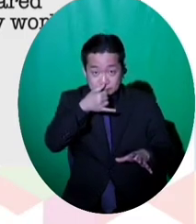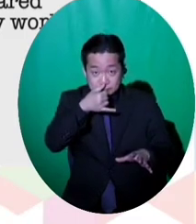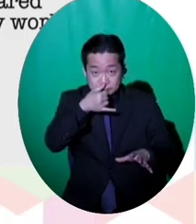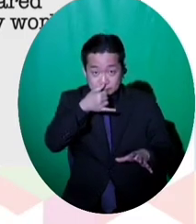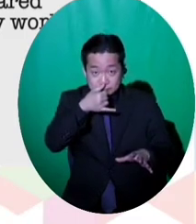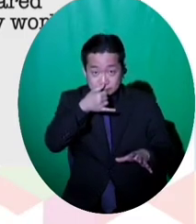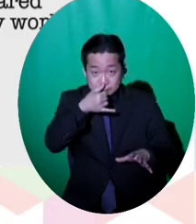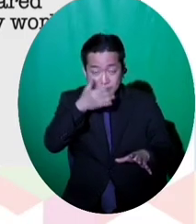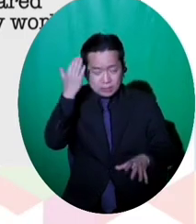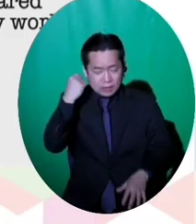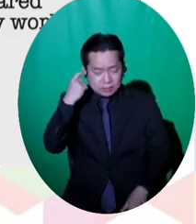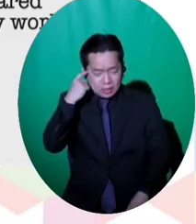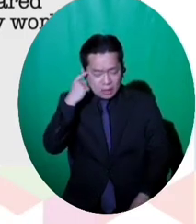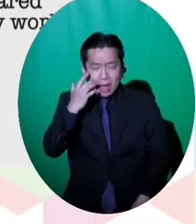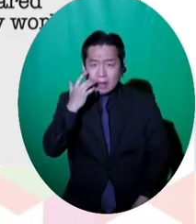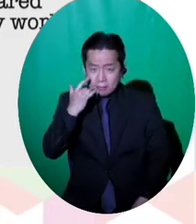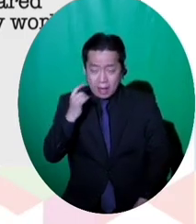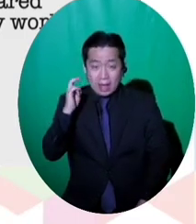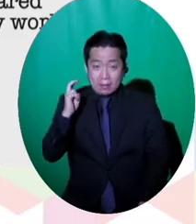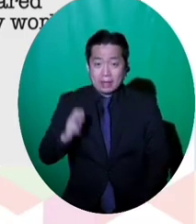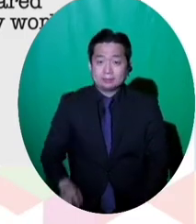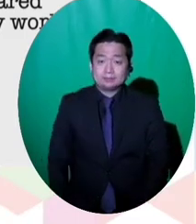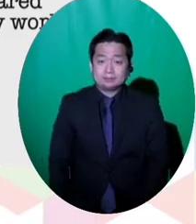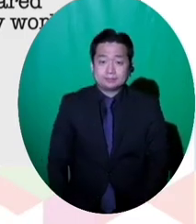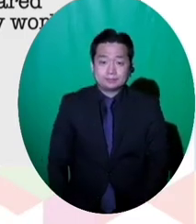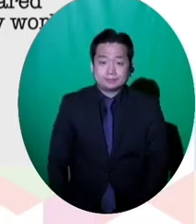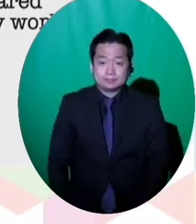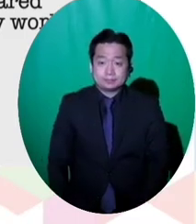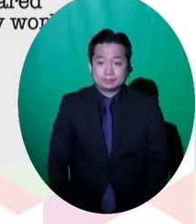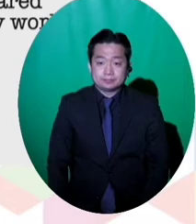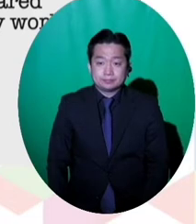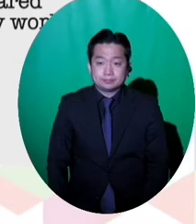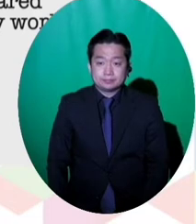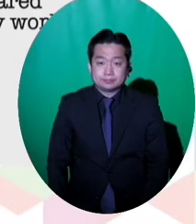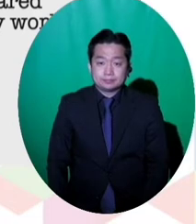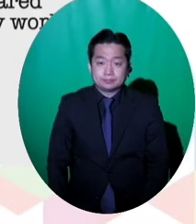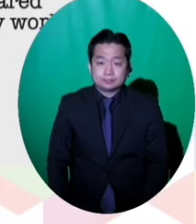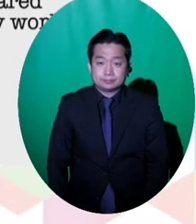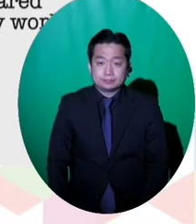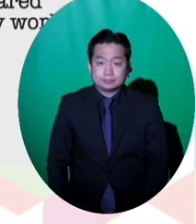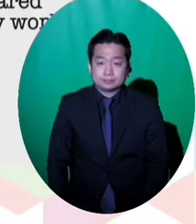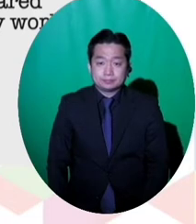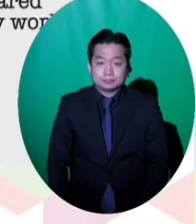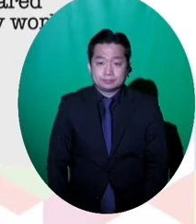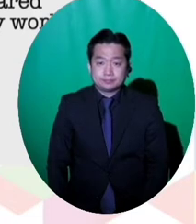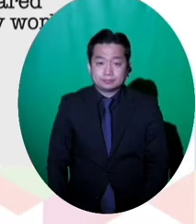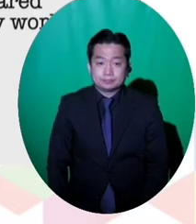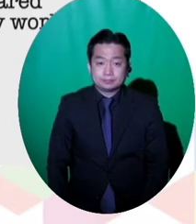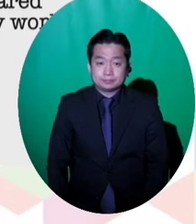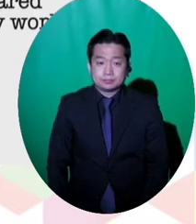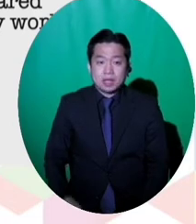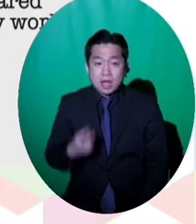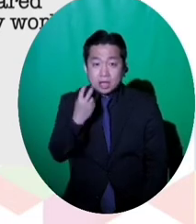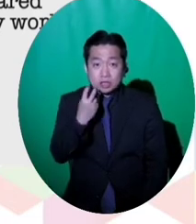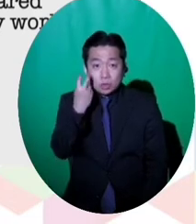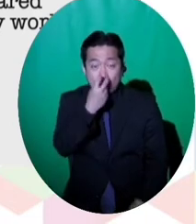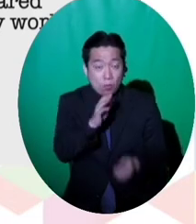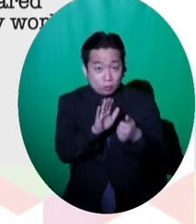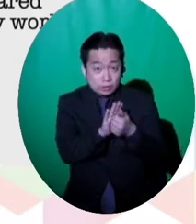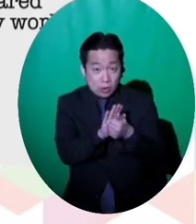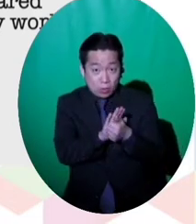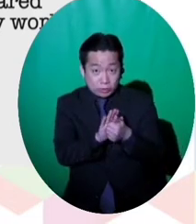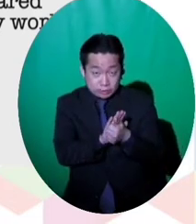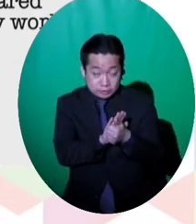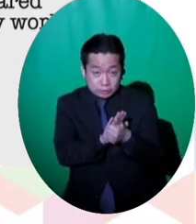extent because it's difficult to individually capture the economic benefits. And the thing that's being produced,